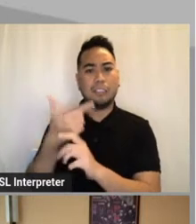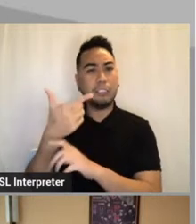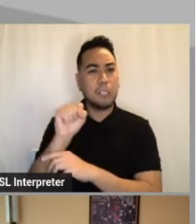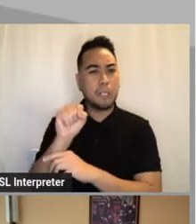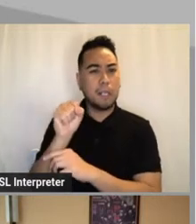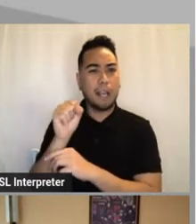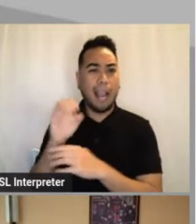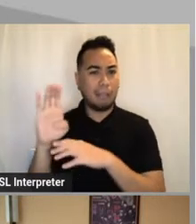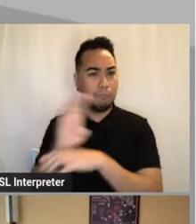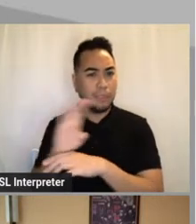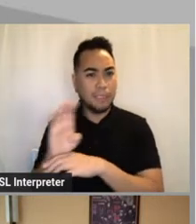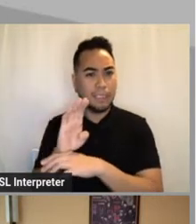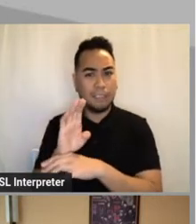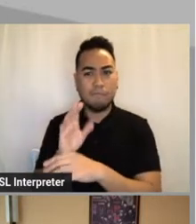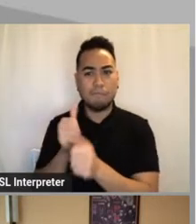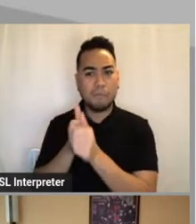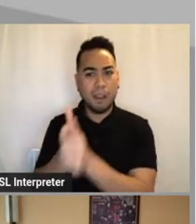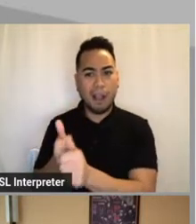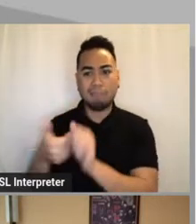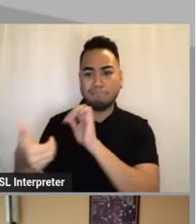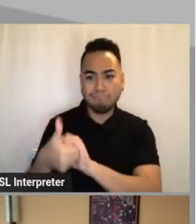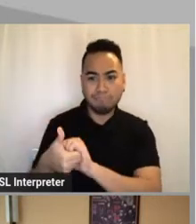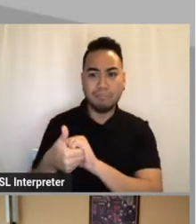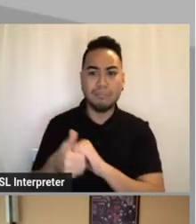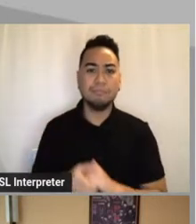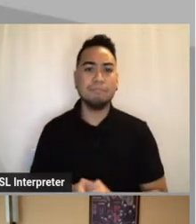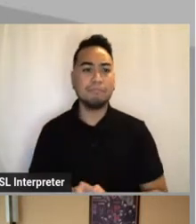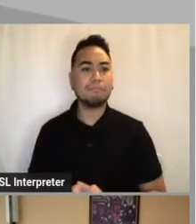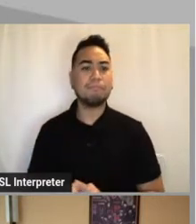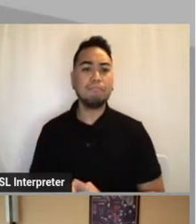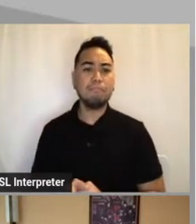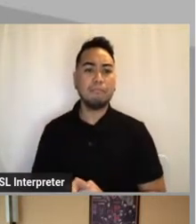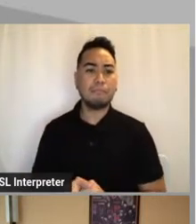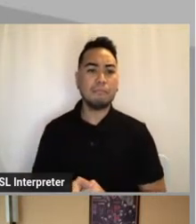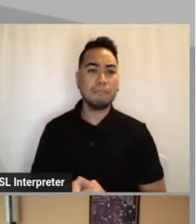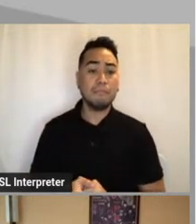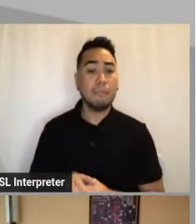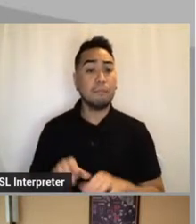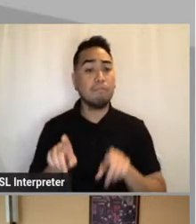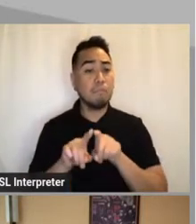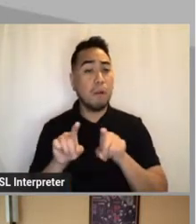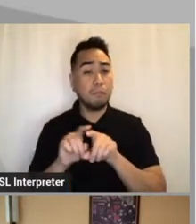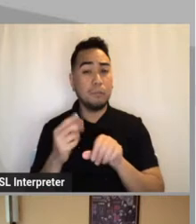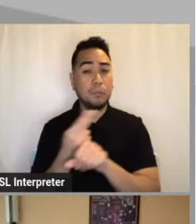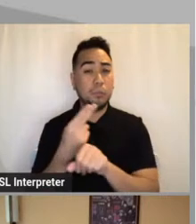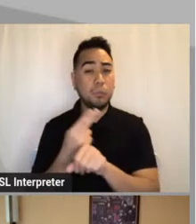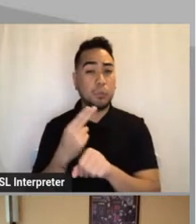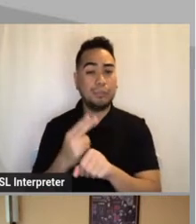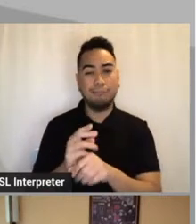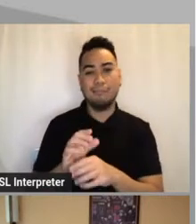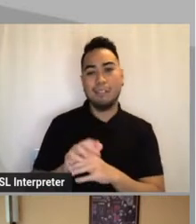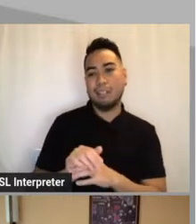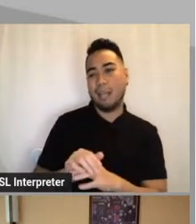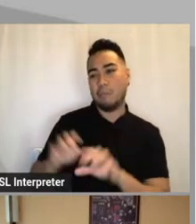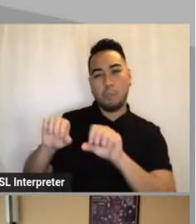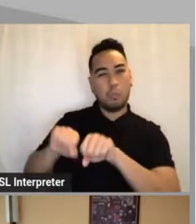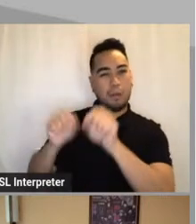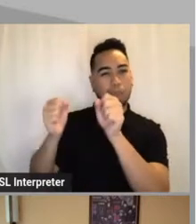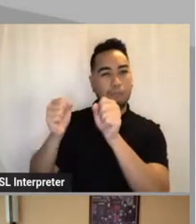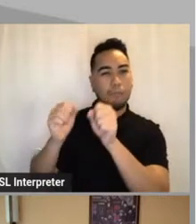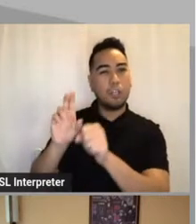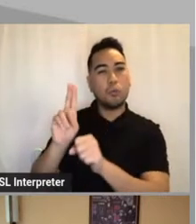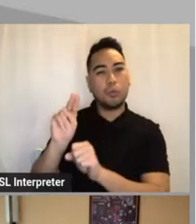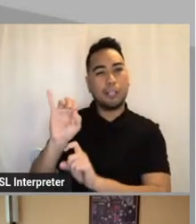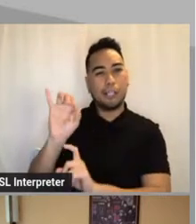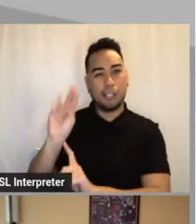Board into a union-busting weapon, if it even survives, codify a national abortion